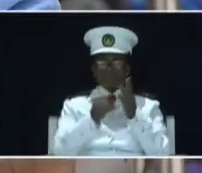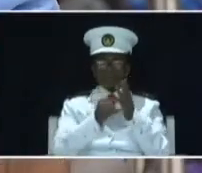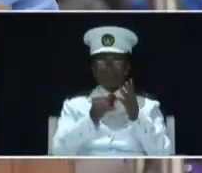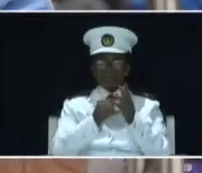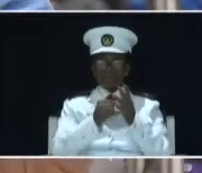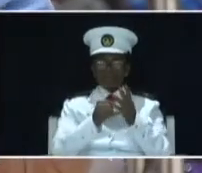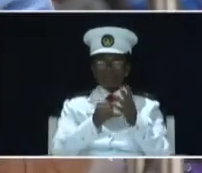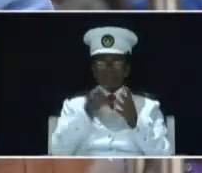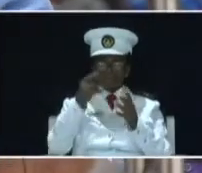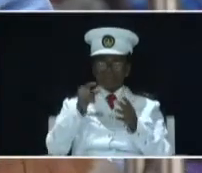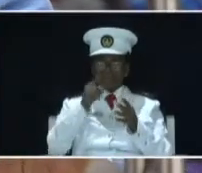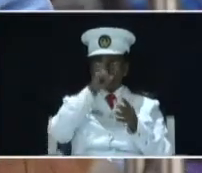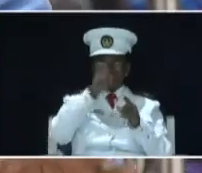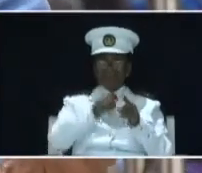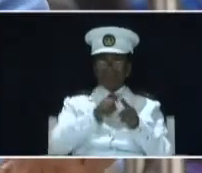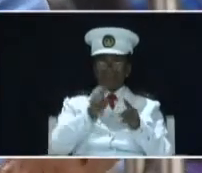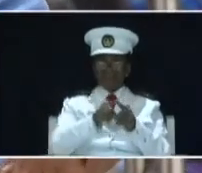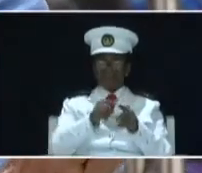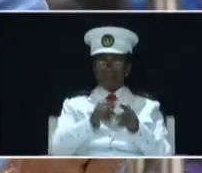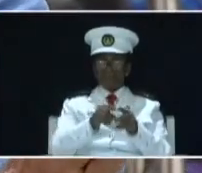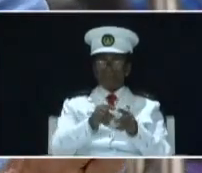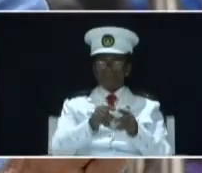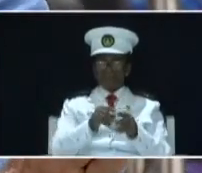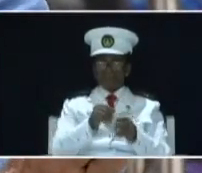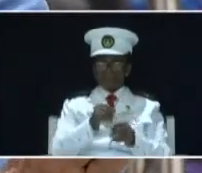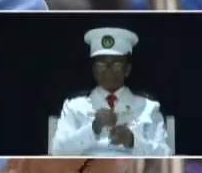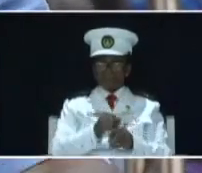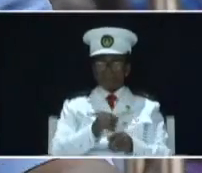The senior partner is called the chairman.